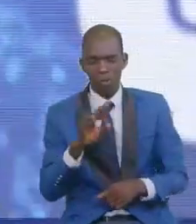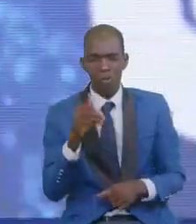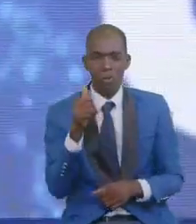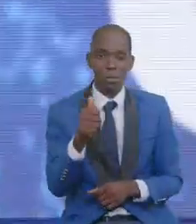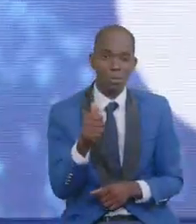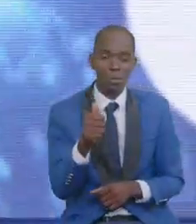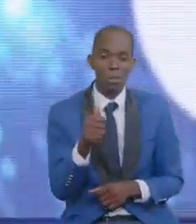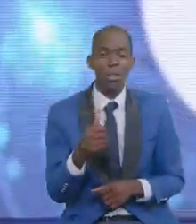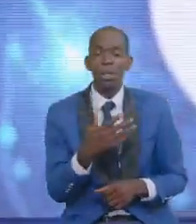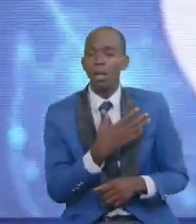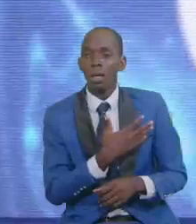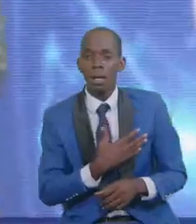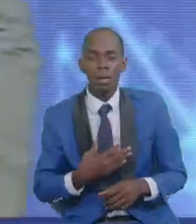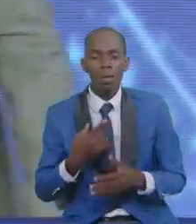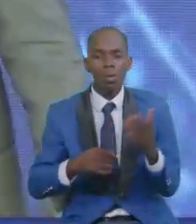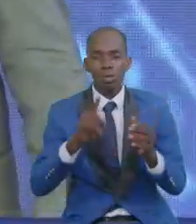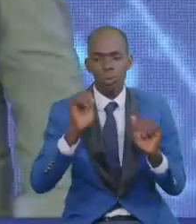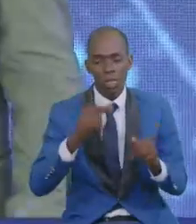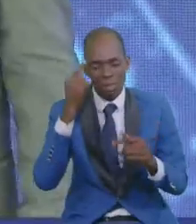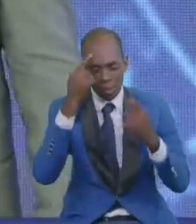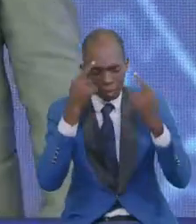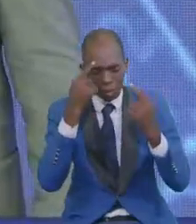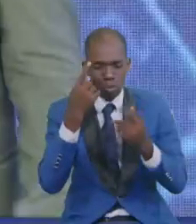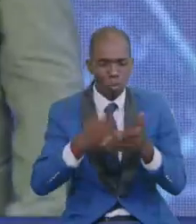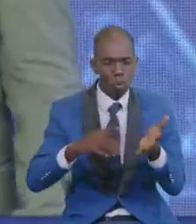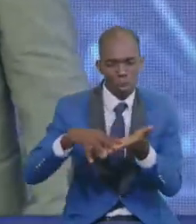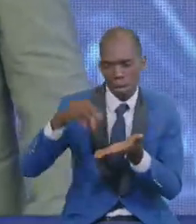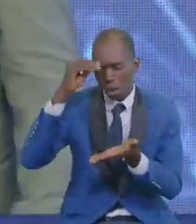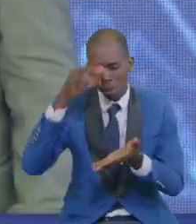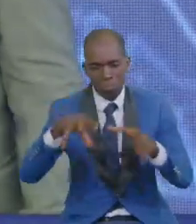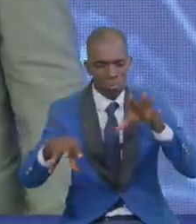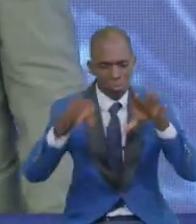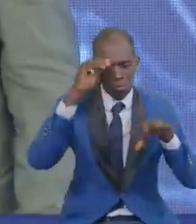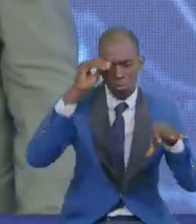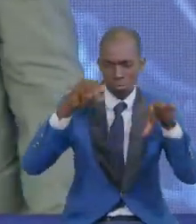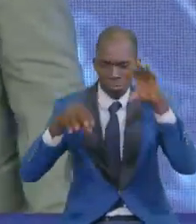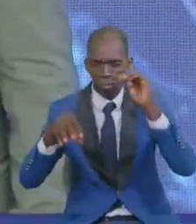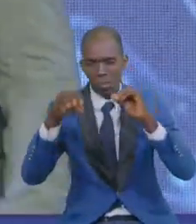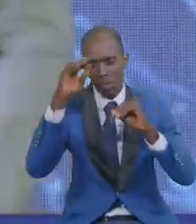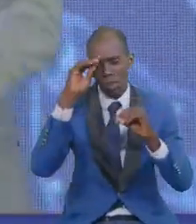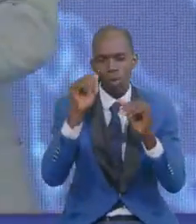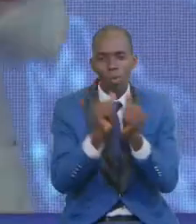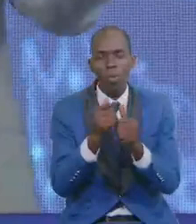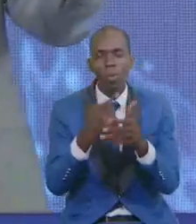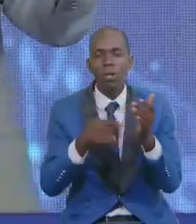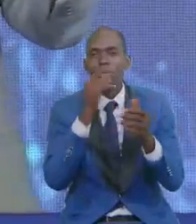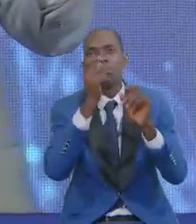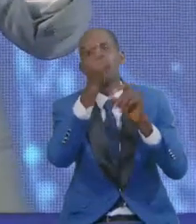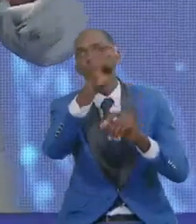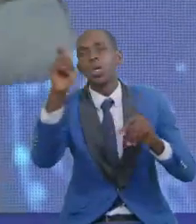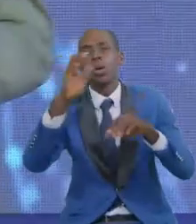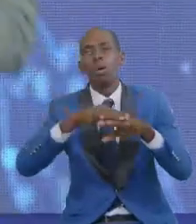All you can think about is what you learned when those things they wrote were on the chalk, on the board, and that's all